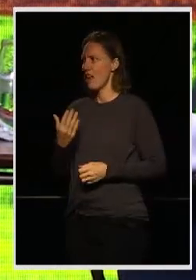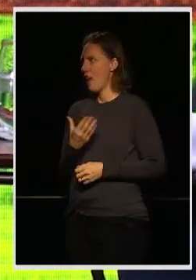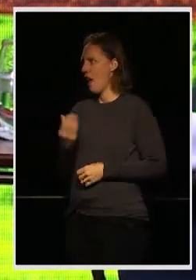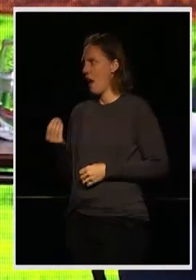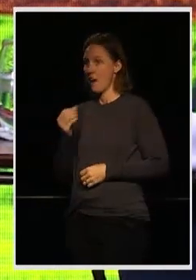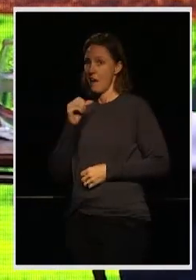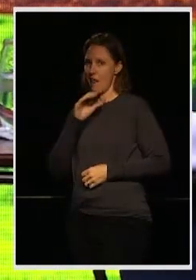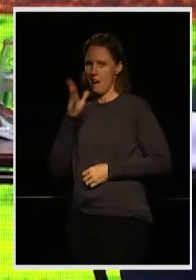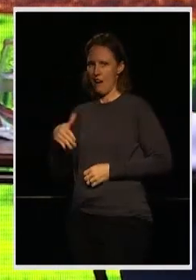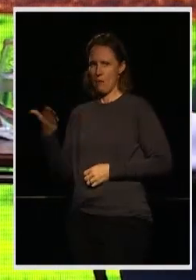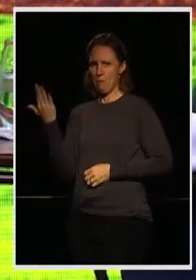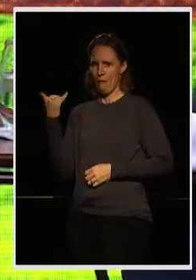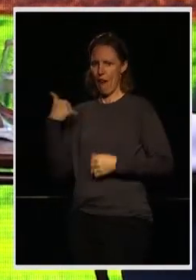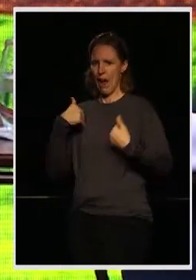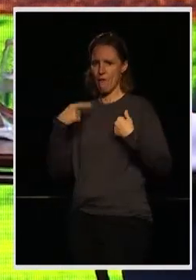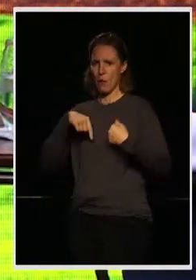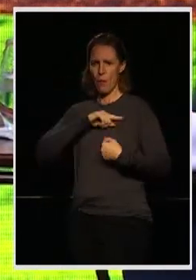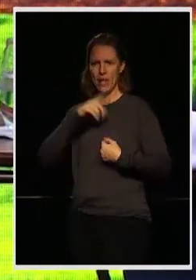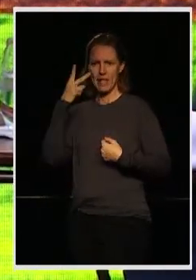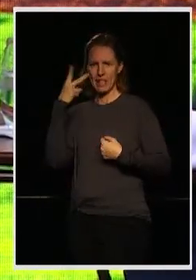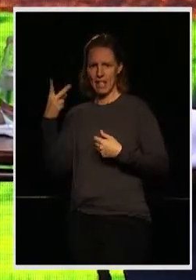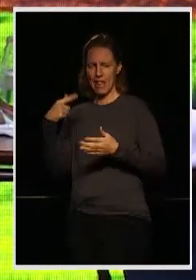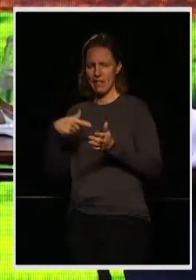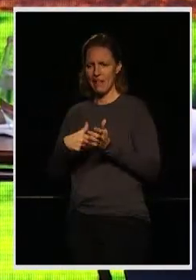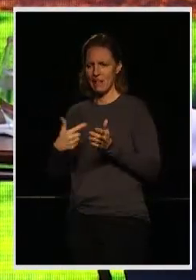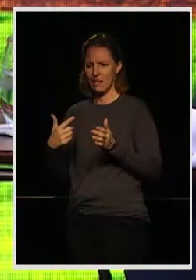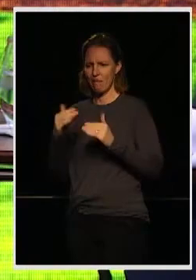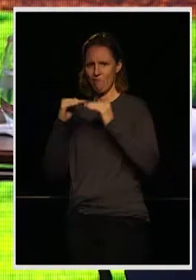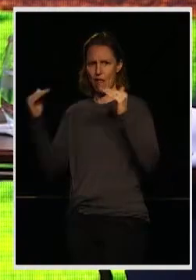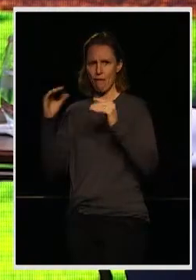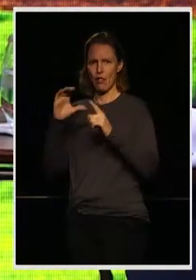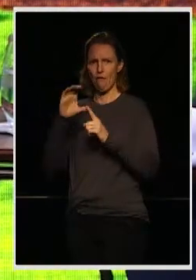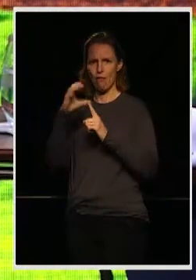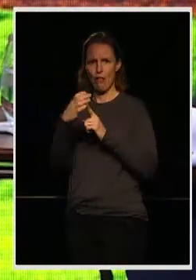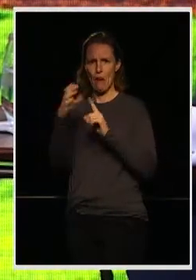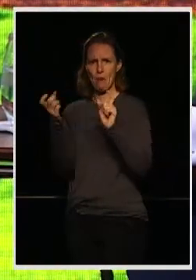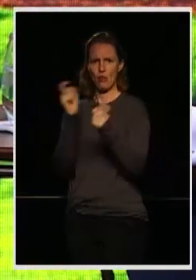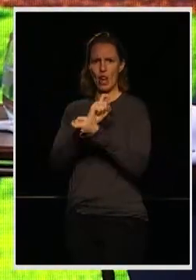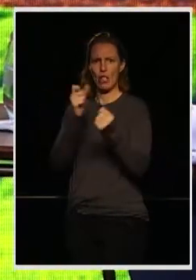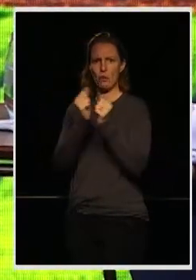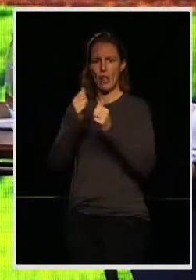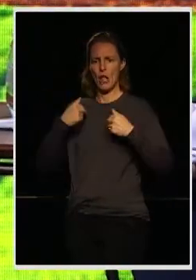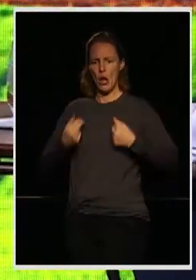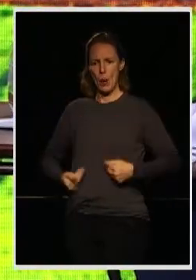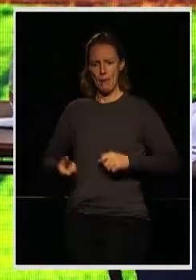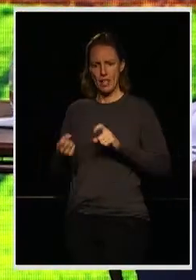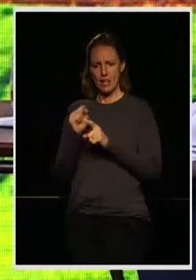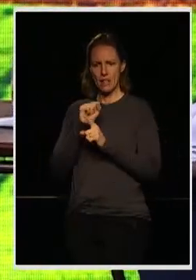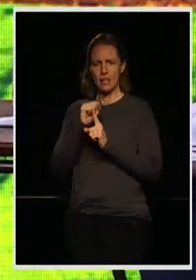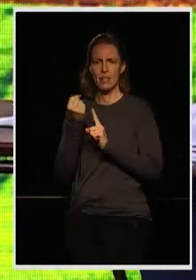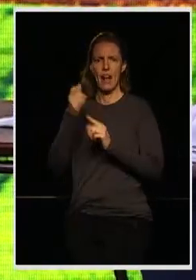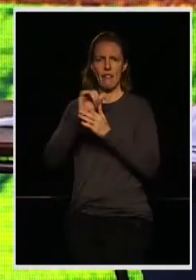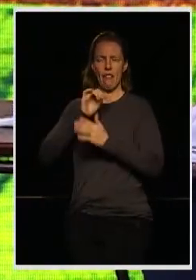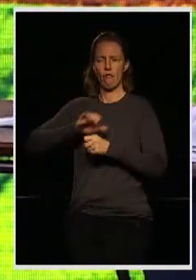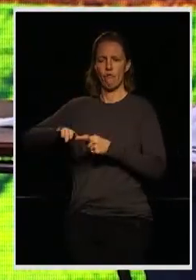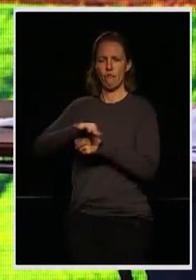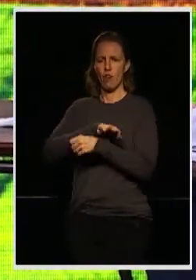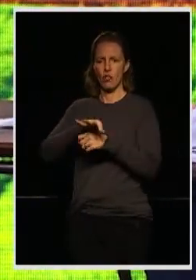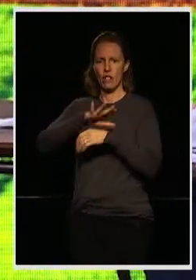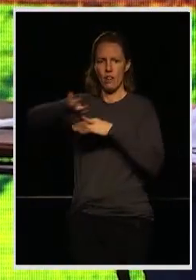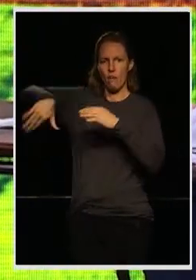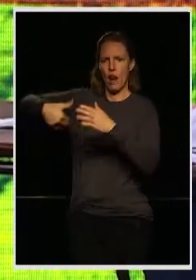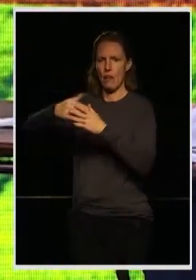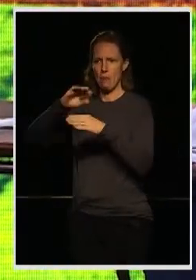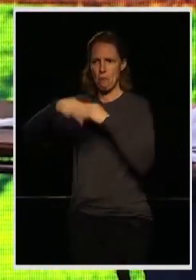yet never before have we seen this level of climate change with a human society that's functioning around the planet, where